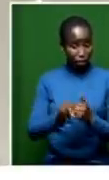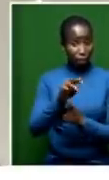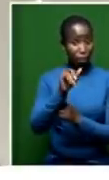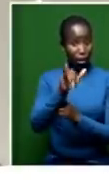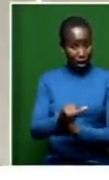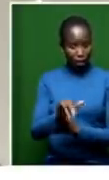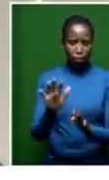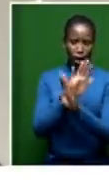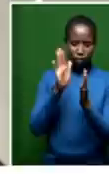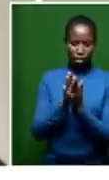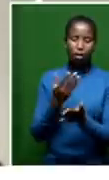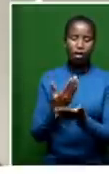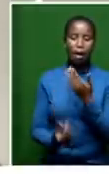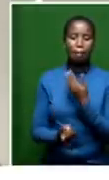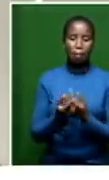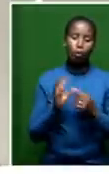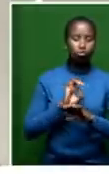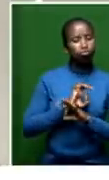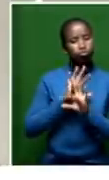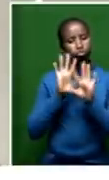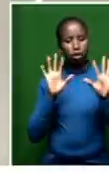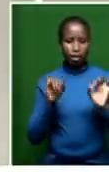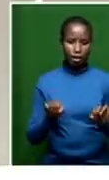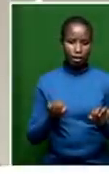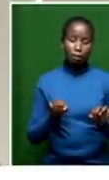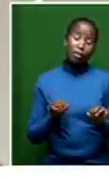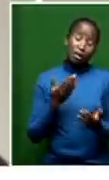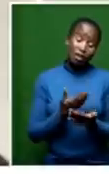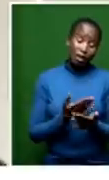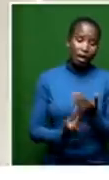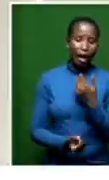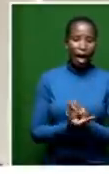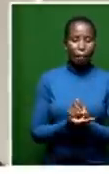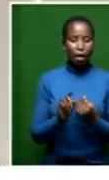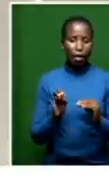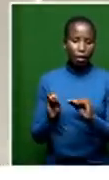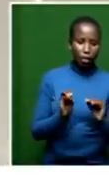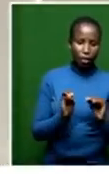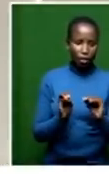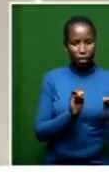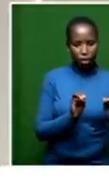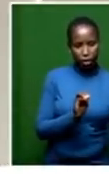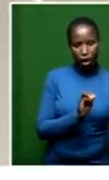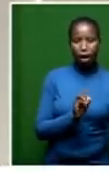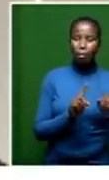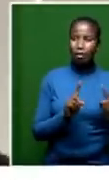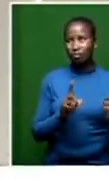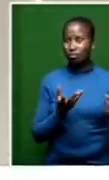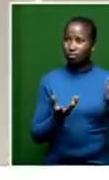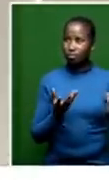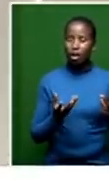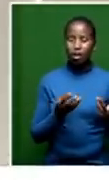process. So there may be delays. There might not necessarily be delays, but